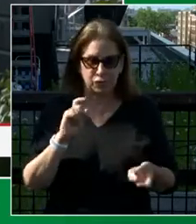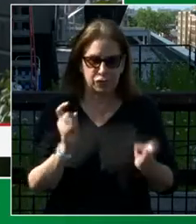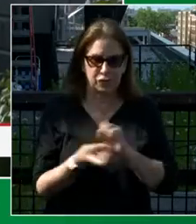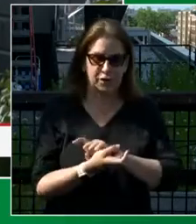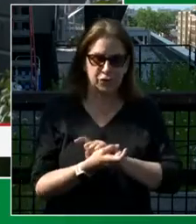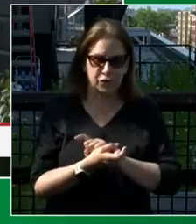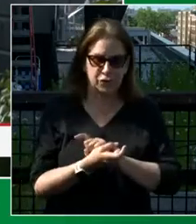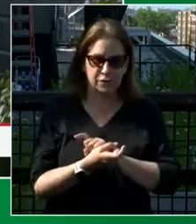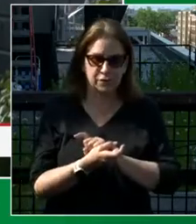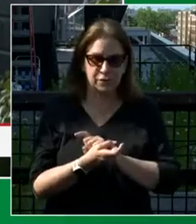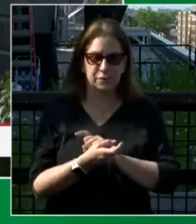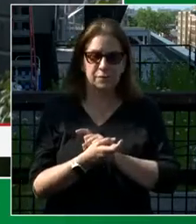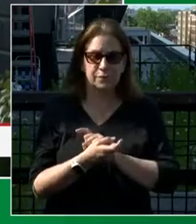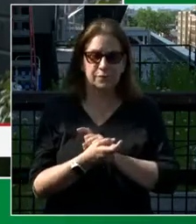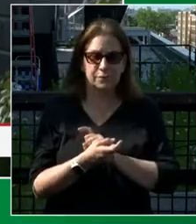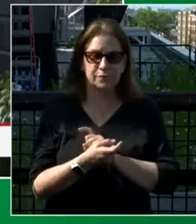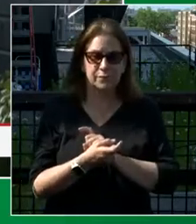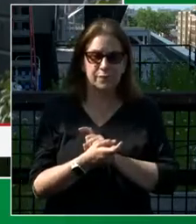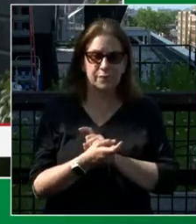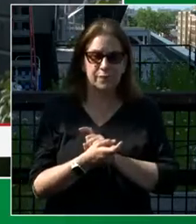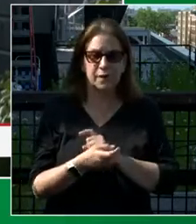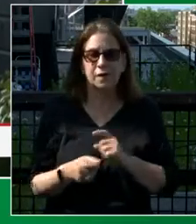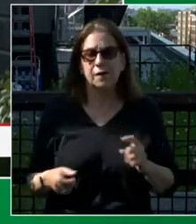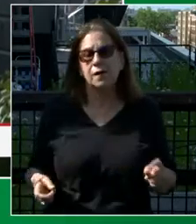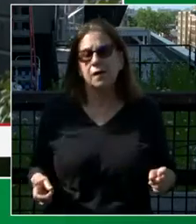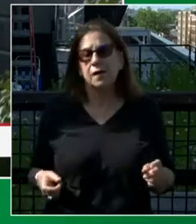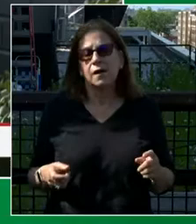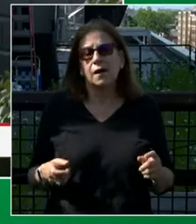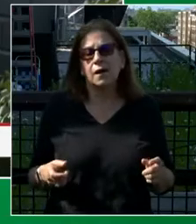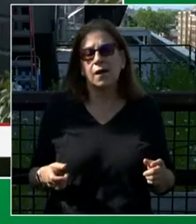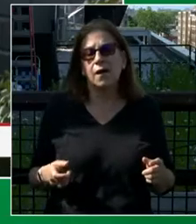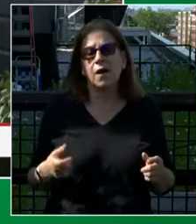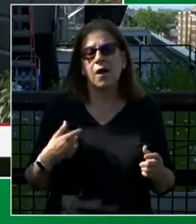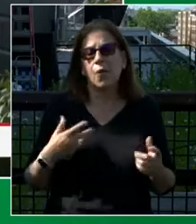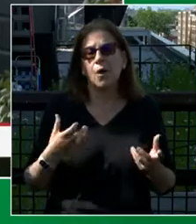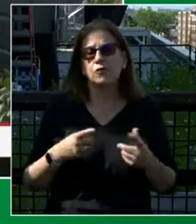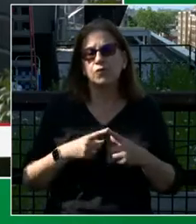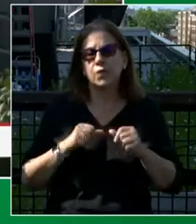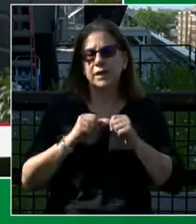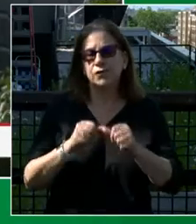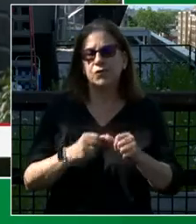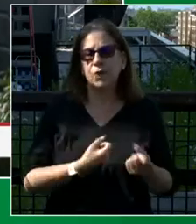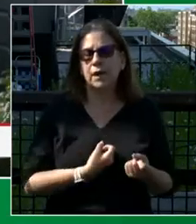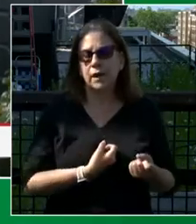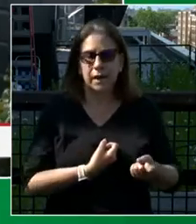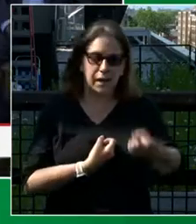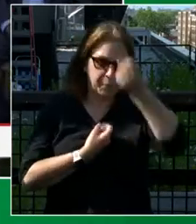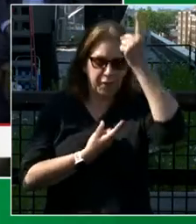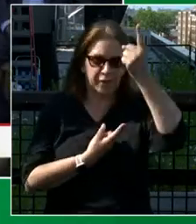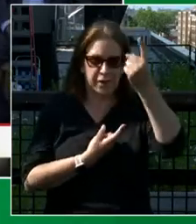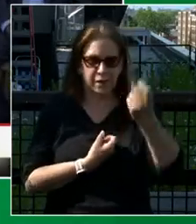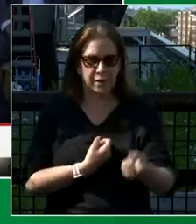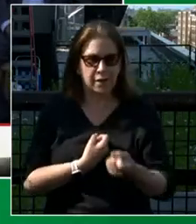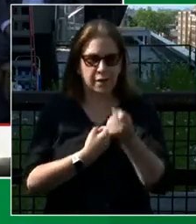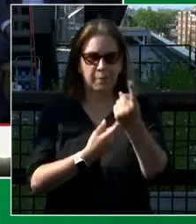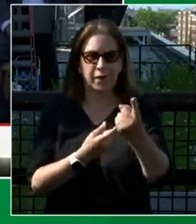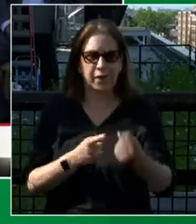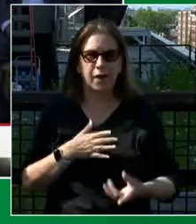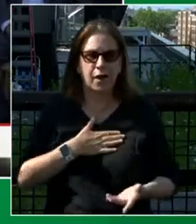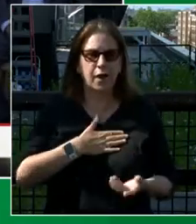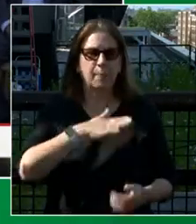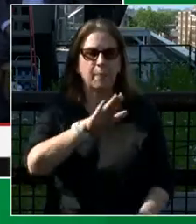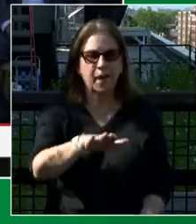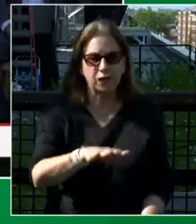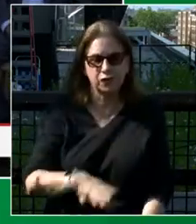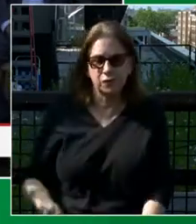about how do we keep that level of empathy and focus. Absolutely, yeah, that more four-dimensional kind of approach to employees versus,